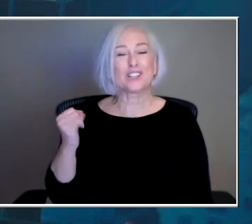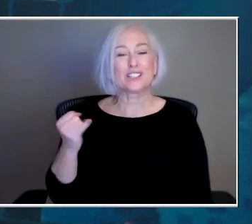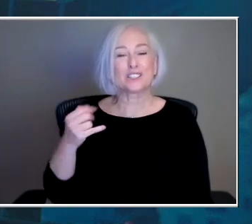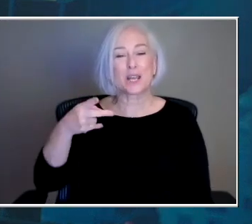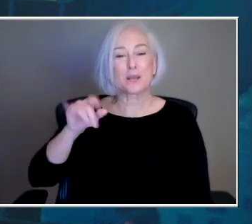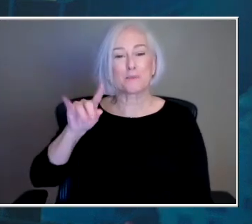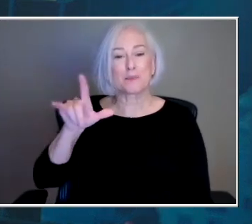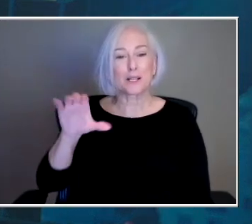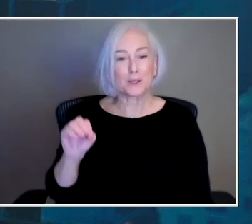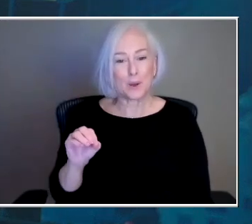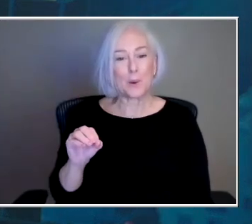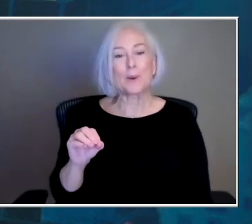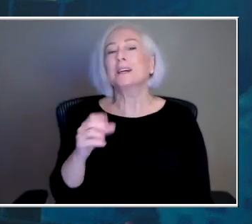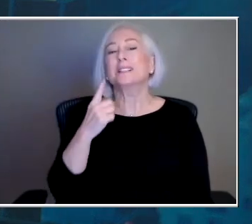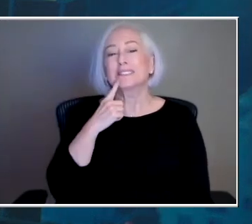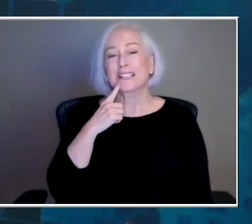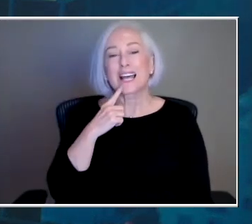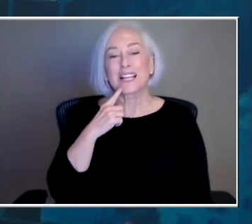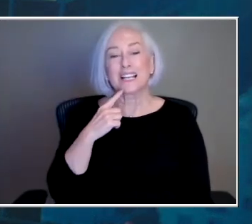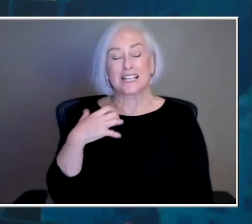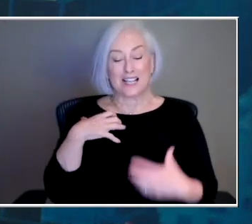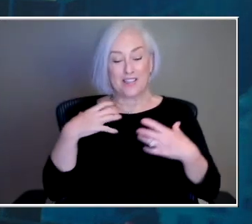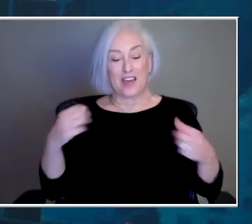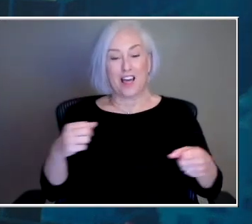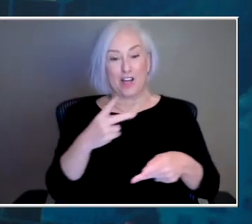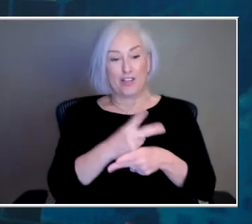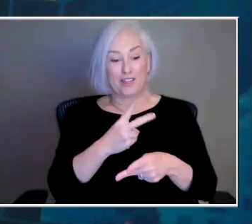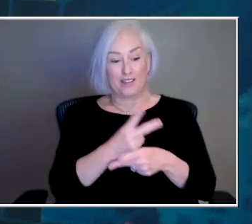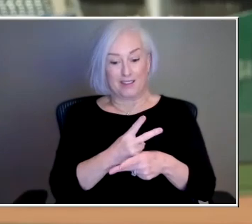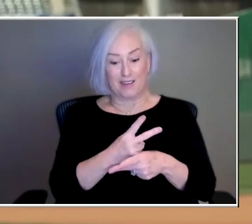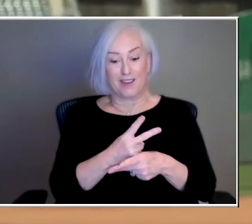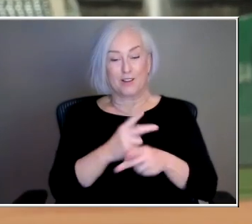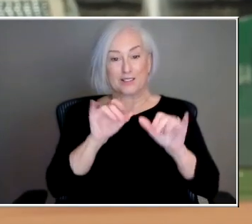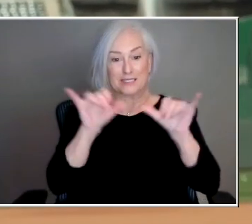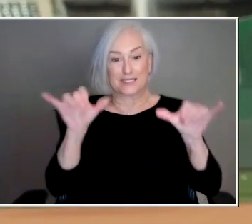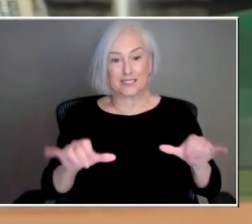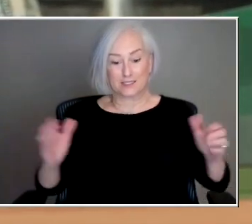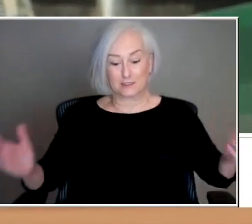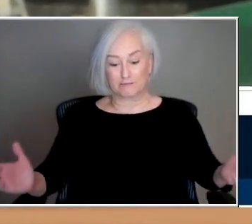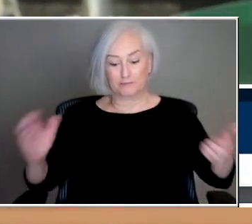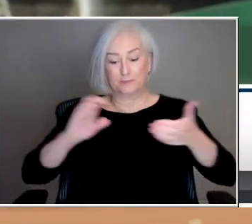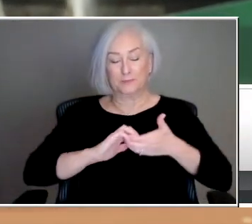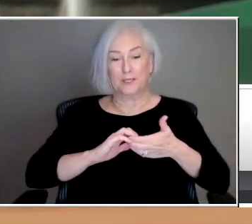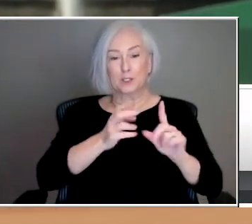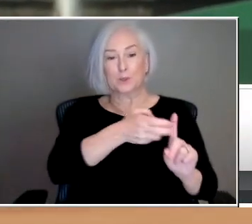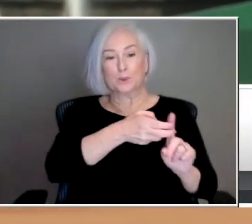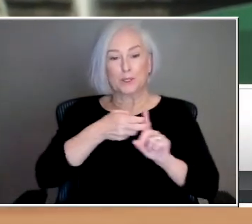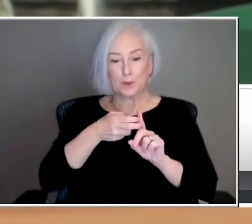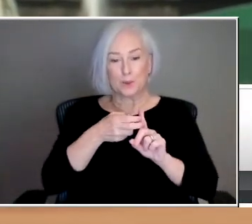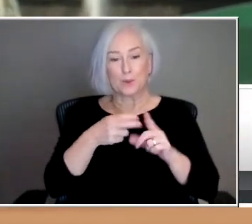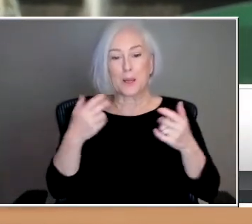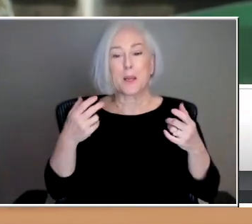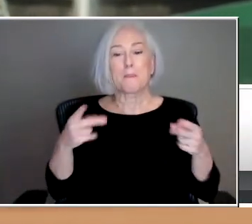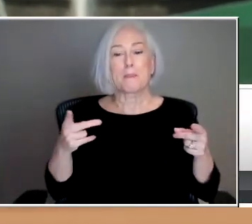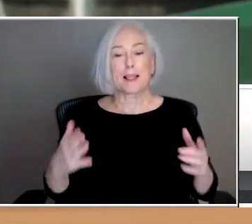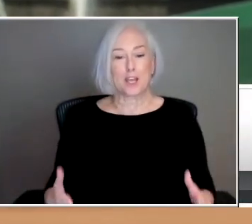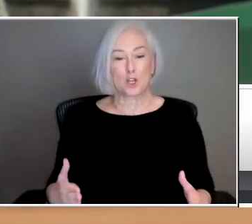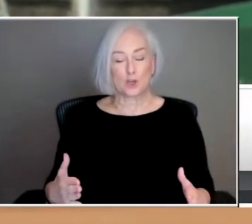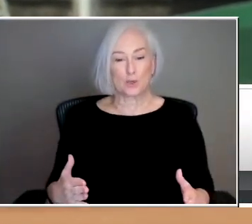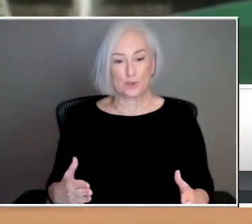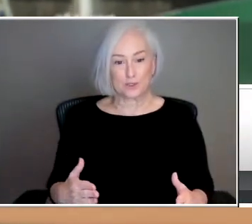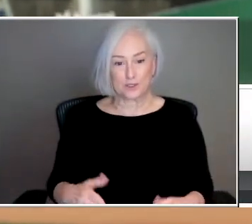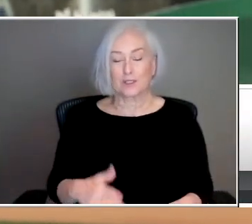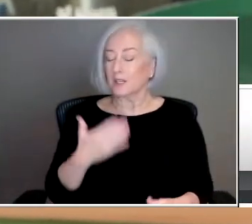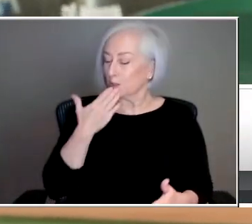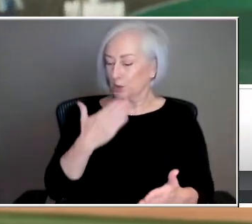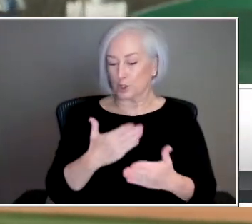partnership actually helps a little bit when it comes to recruiting players. This year was a big year for us with free agents. They asked questions,